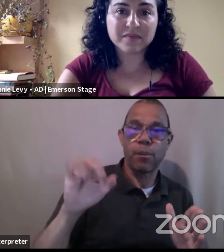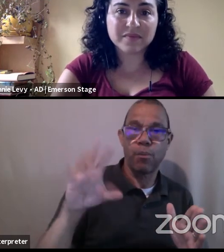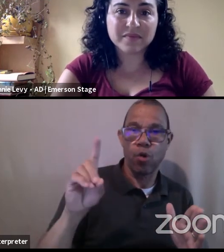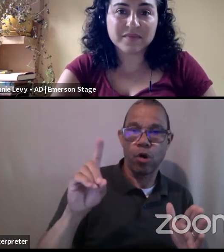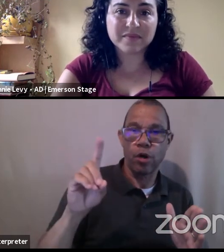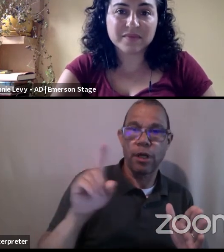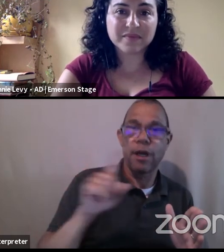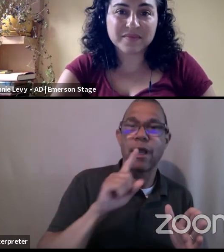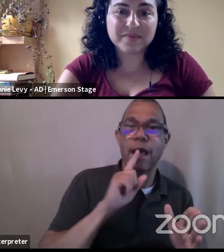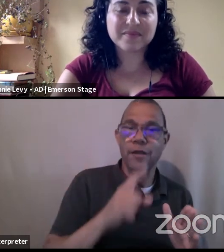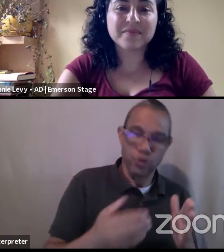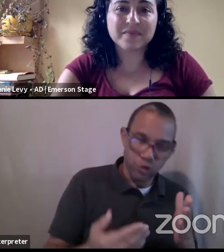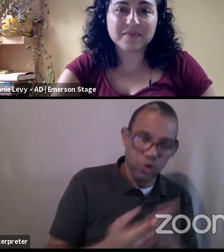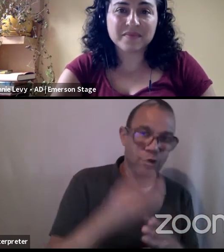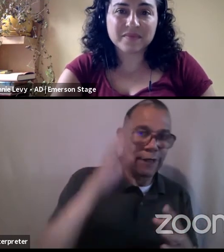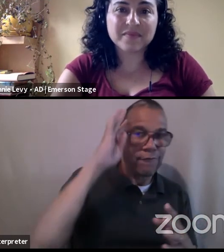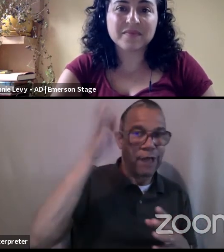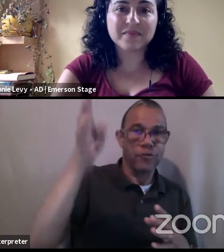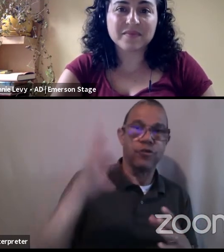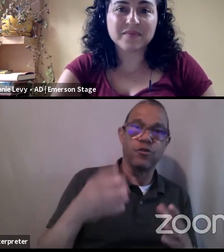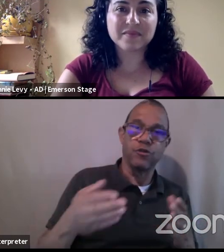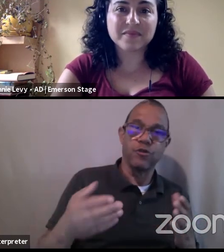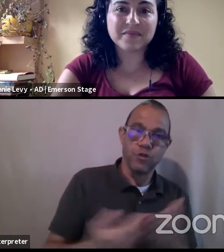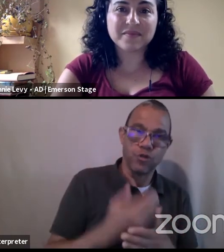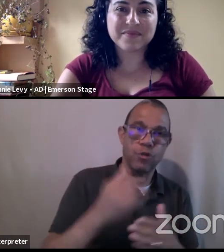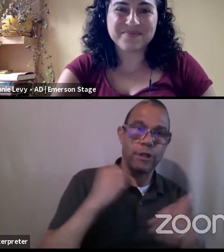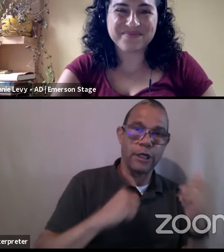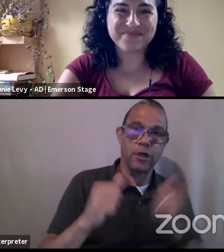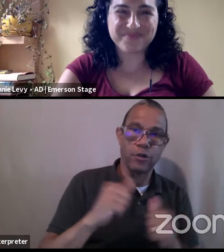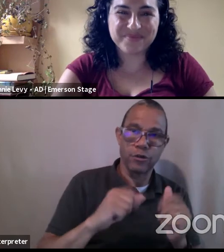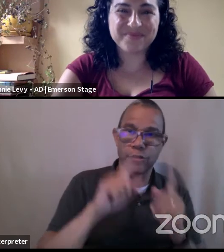where Godot never comes to Wuhan.